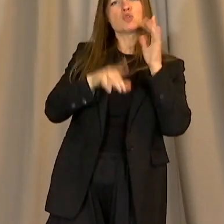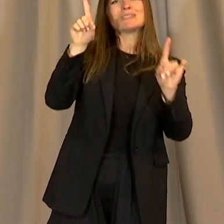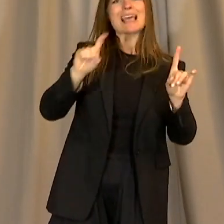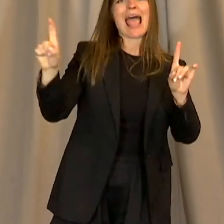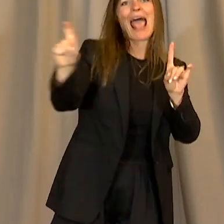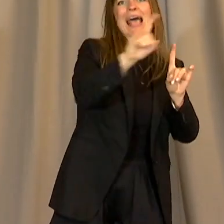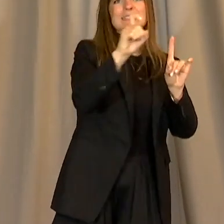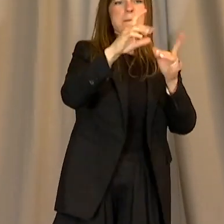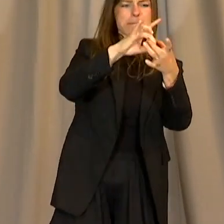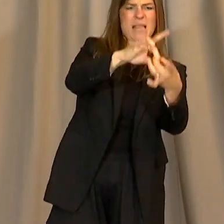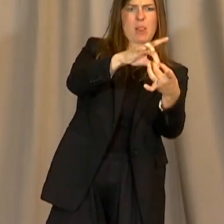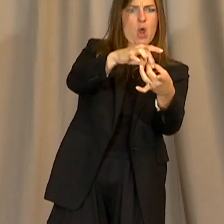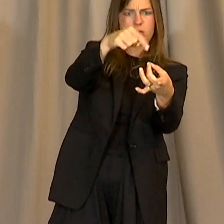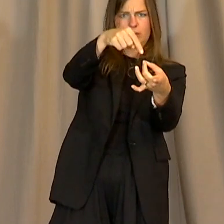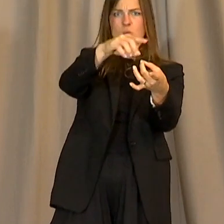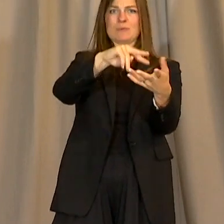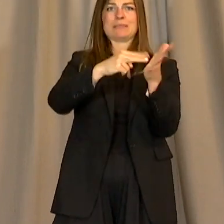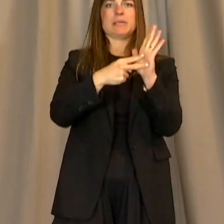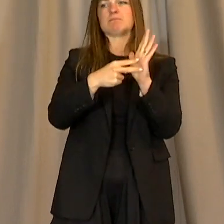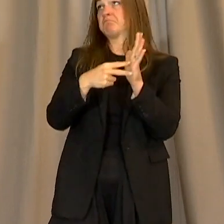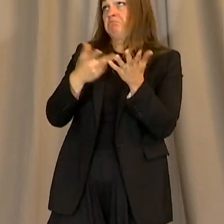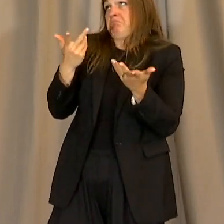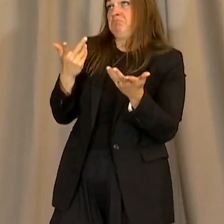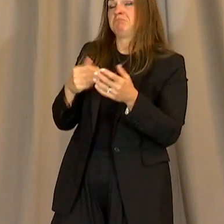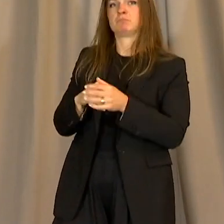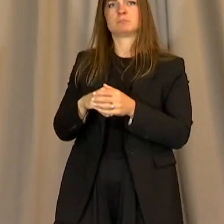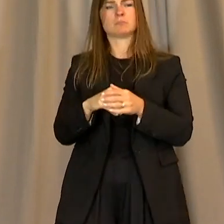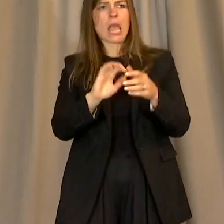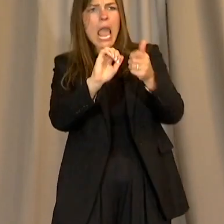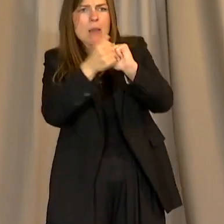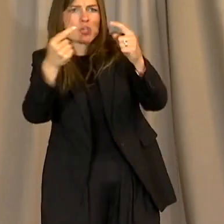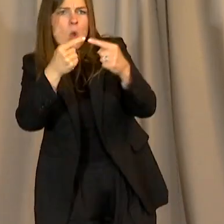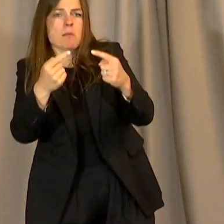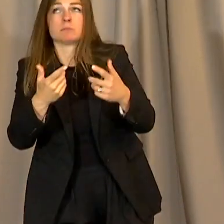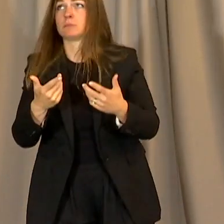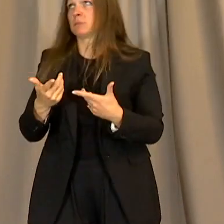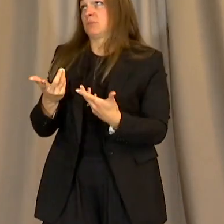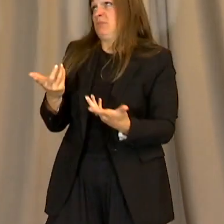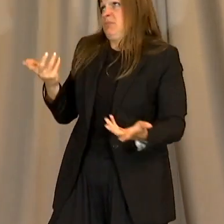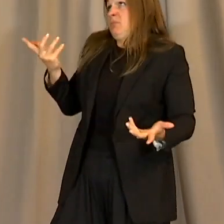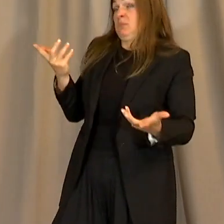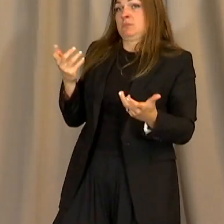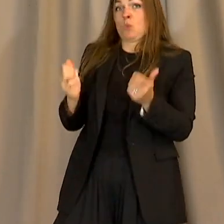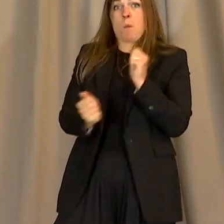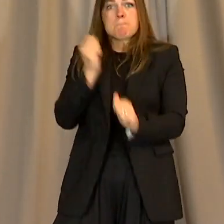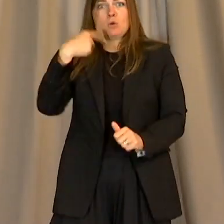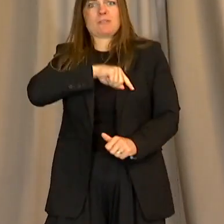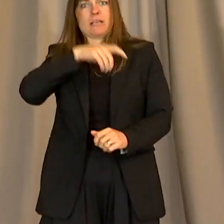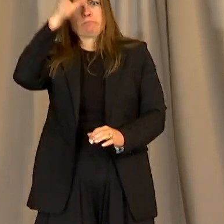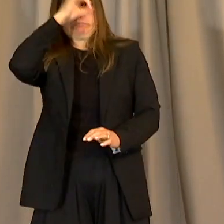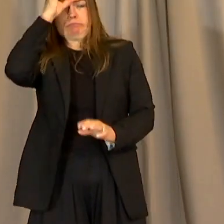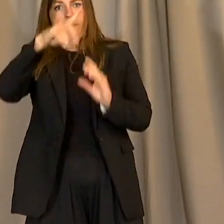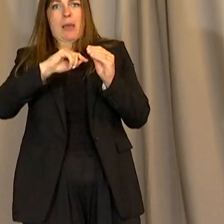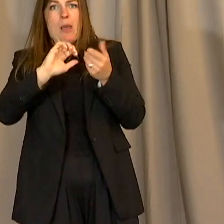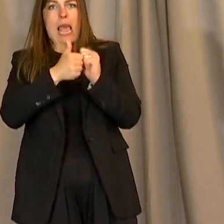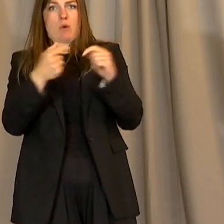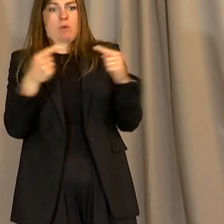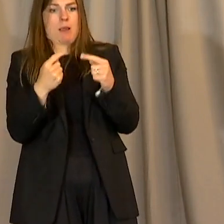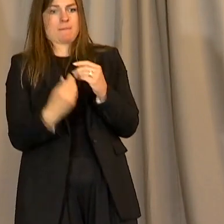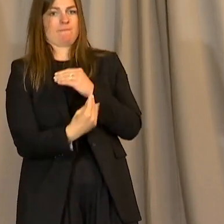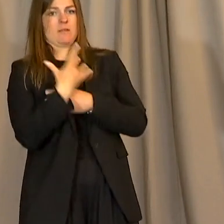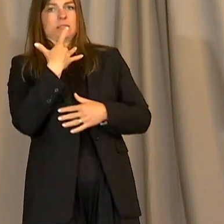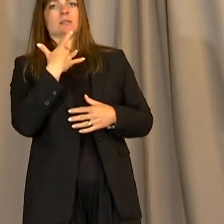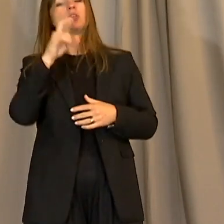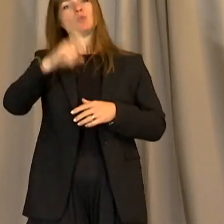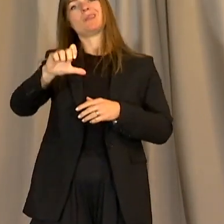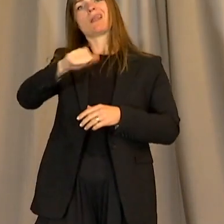is belonging, they won't tell you. Or how are you being harmed, they won't. I mean, most of us don't know how we're being harmed. How, you know, so you really do have to have